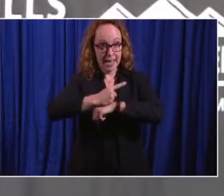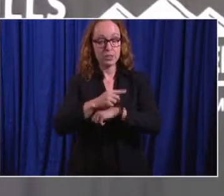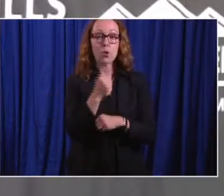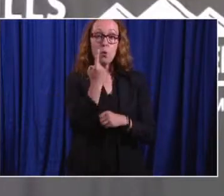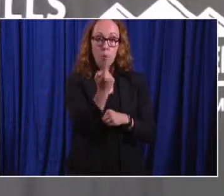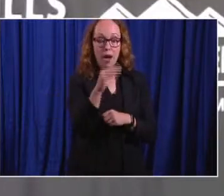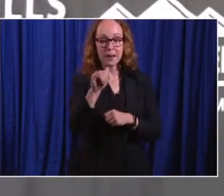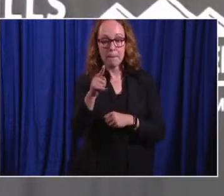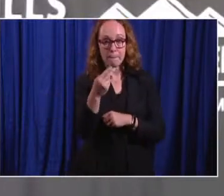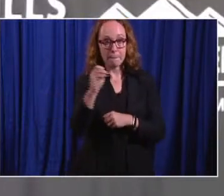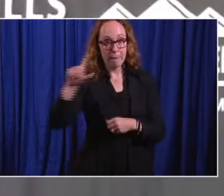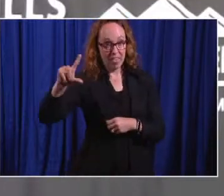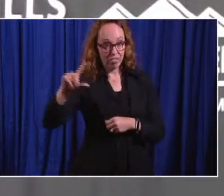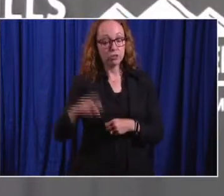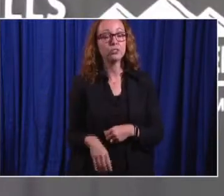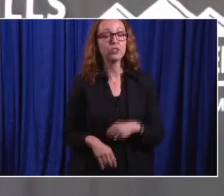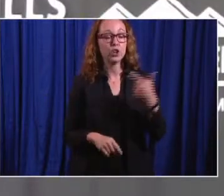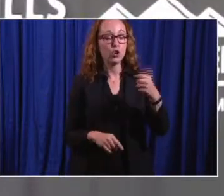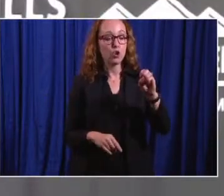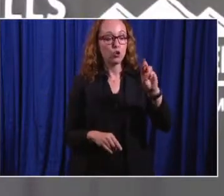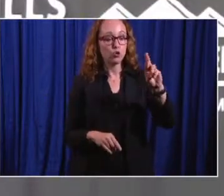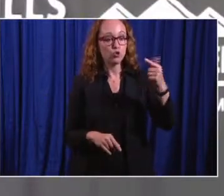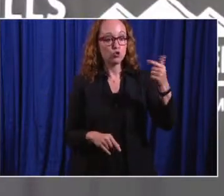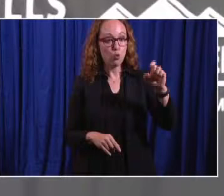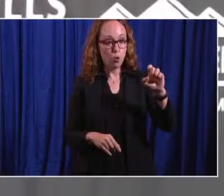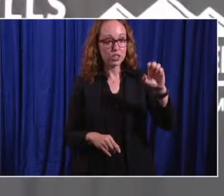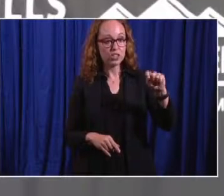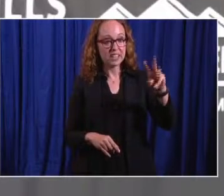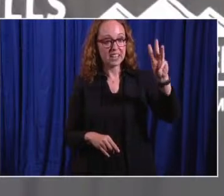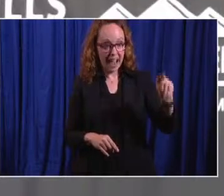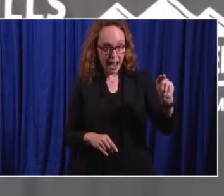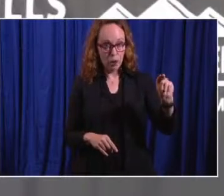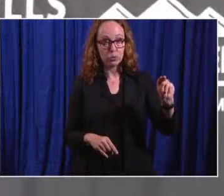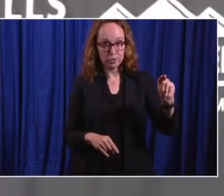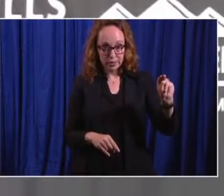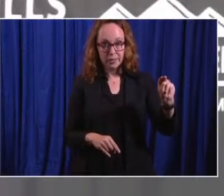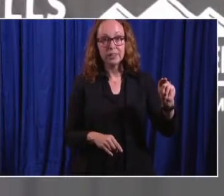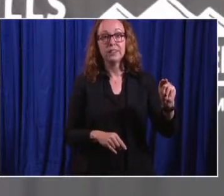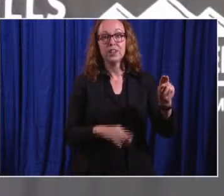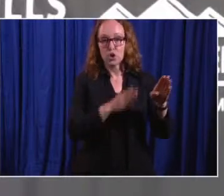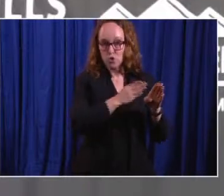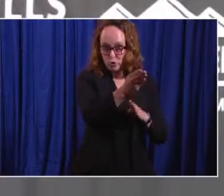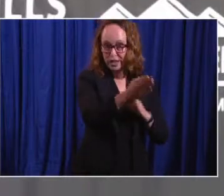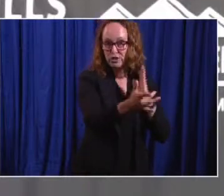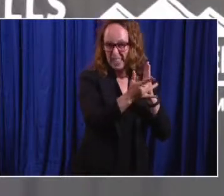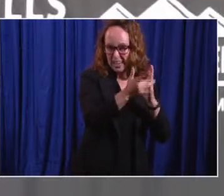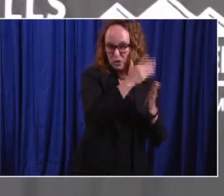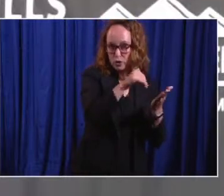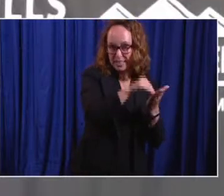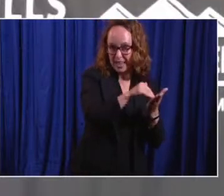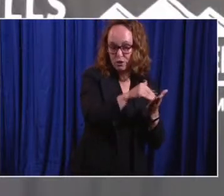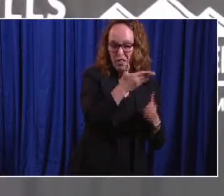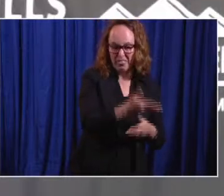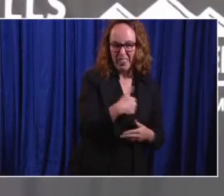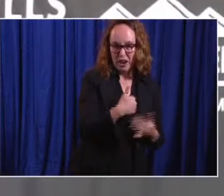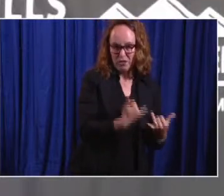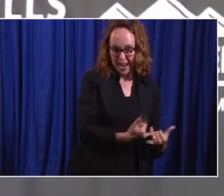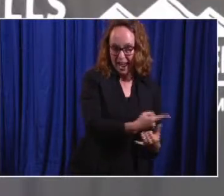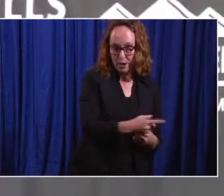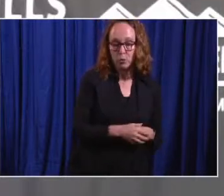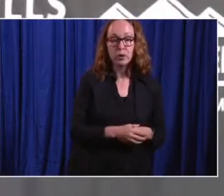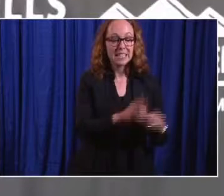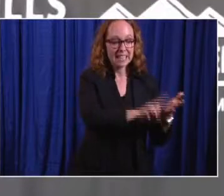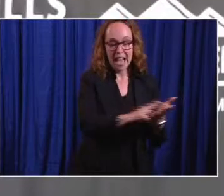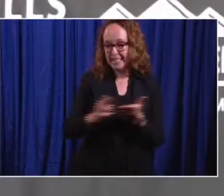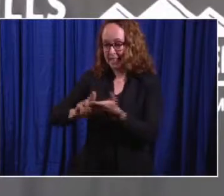Center, the other Georgetown here for the Southern Hills Career and Technical Center, as I mentioned, where I am now. What we do at these signing days